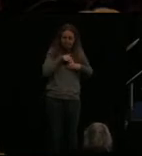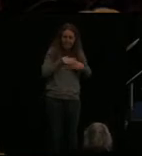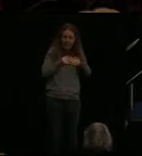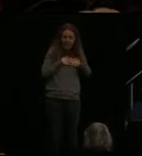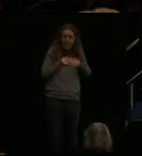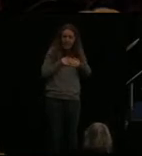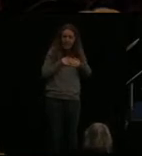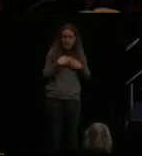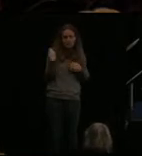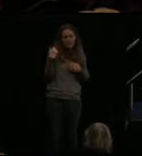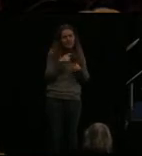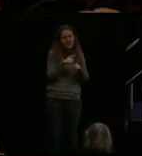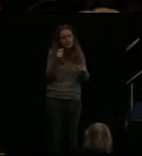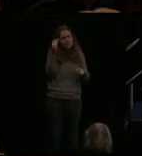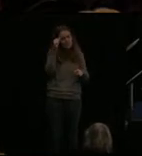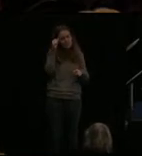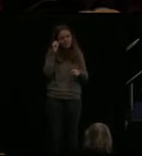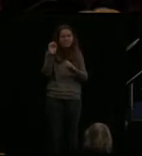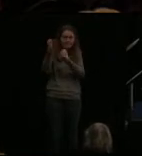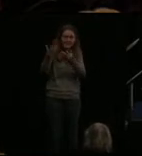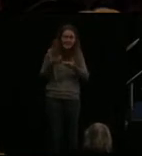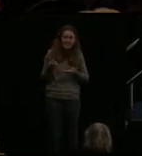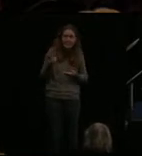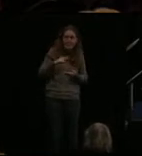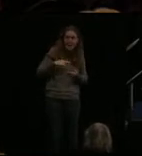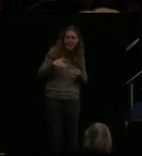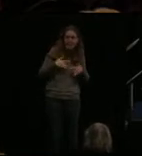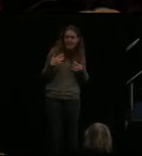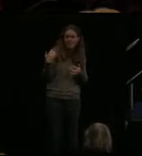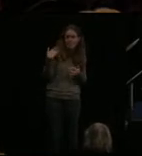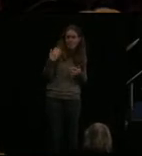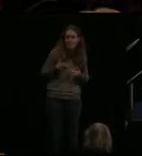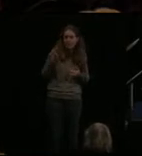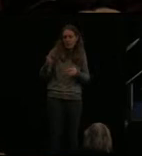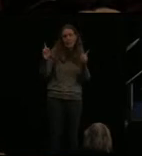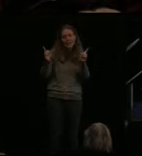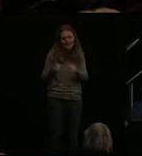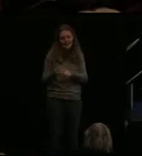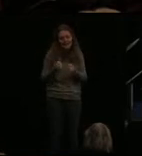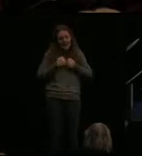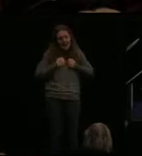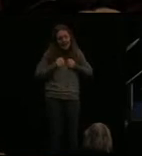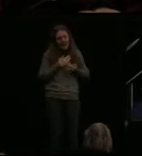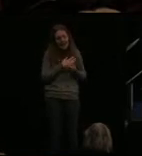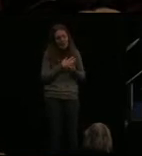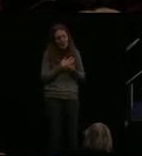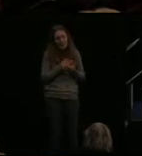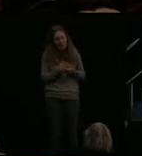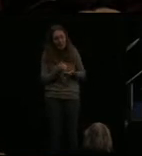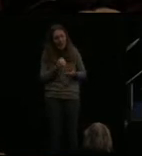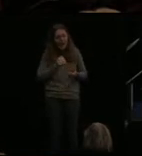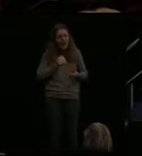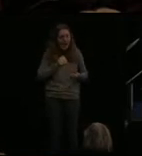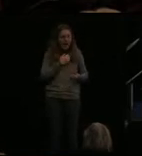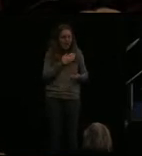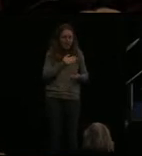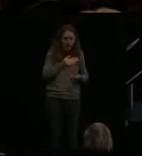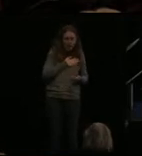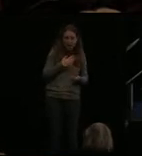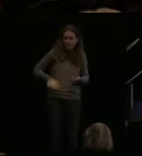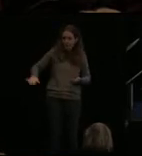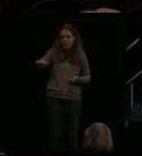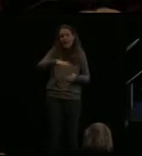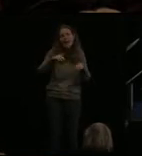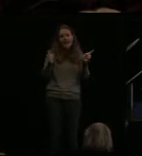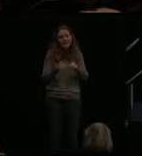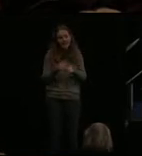he's recently, as you know, restored to us that sense of calling to India. And our part and our heart for the land of India